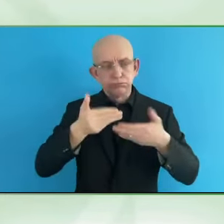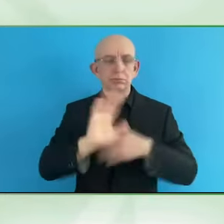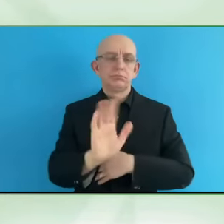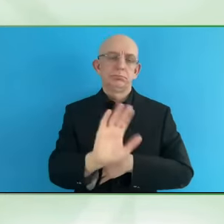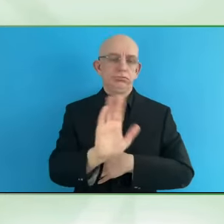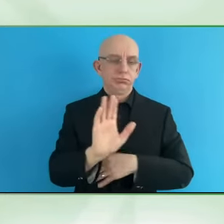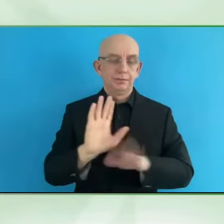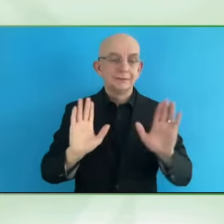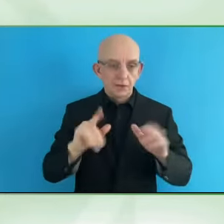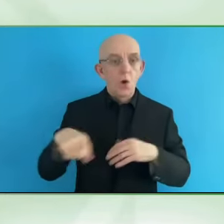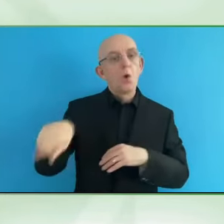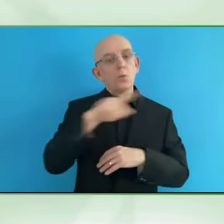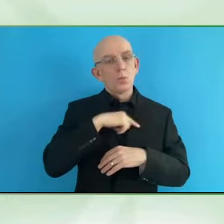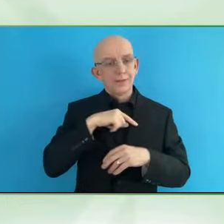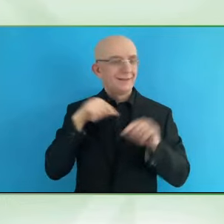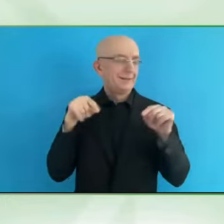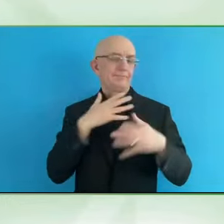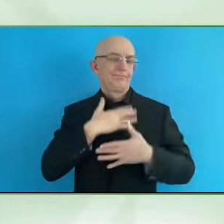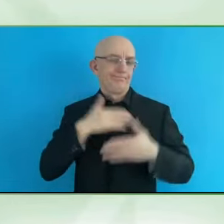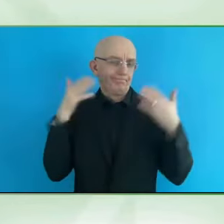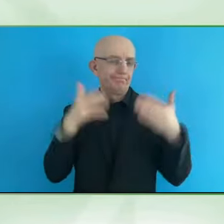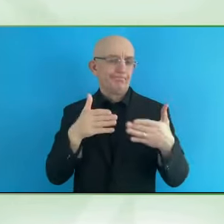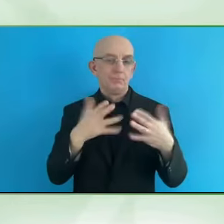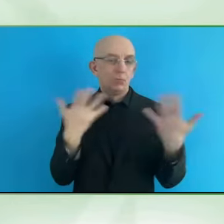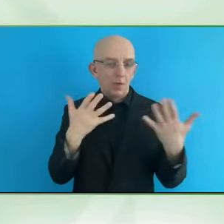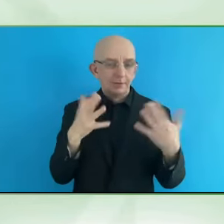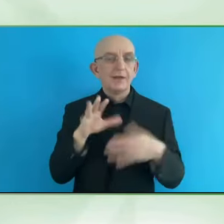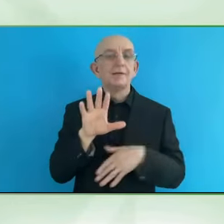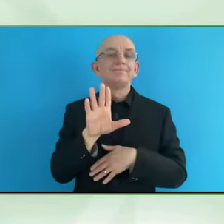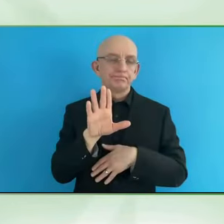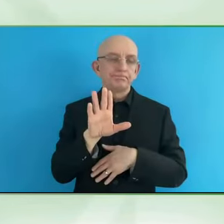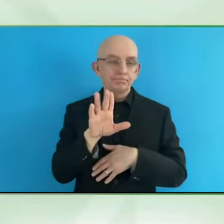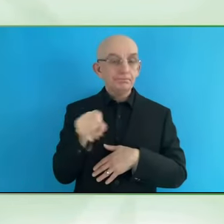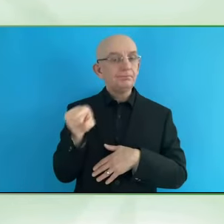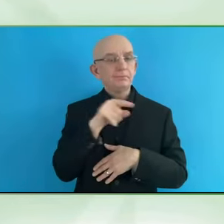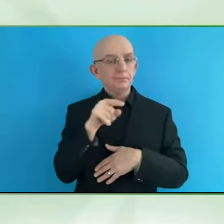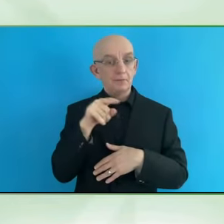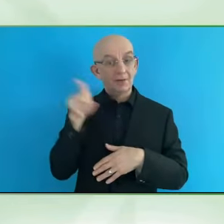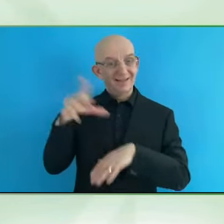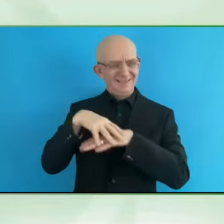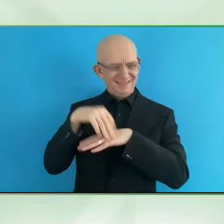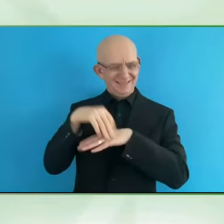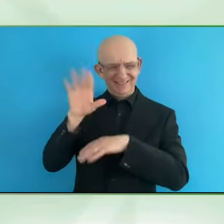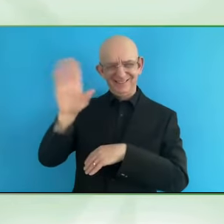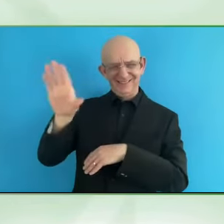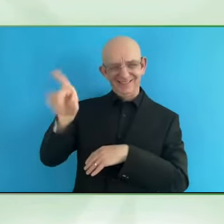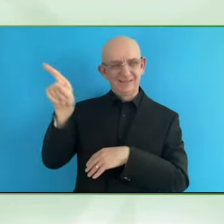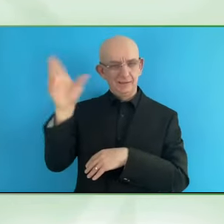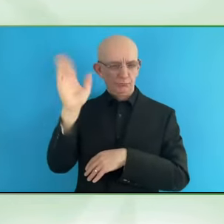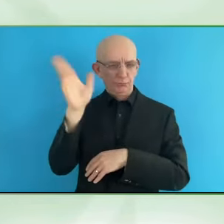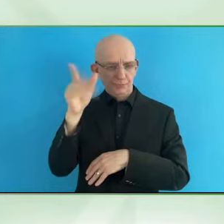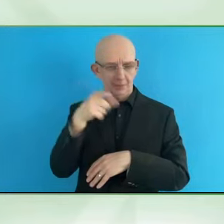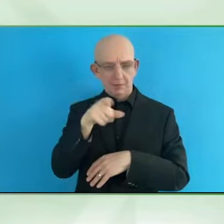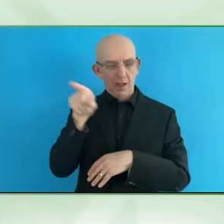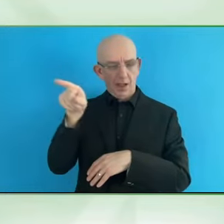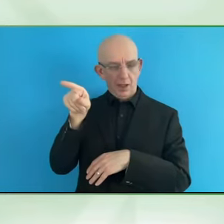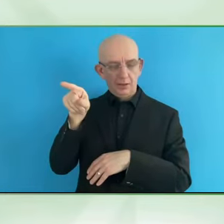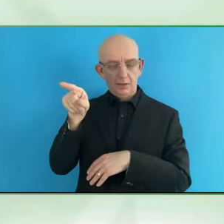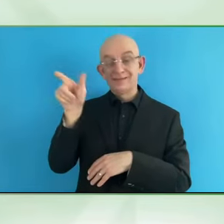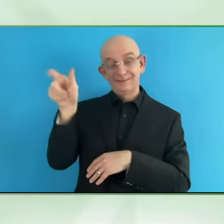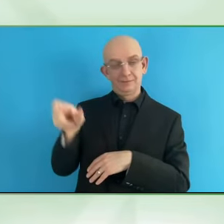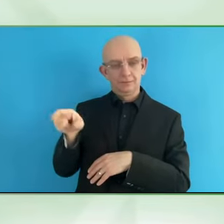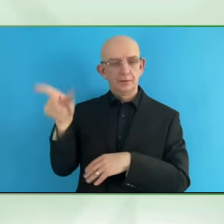text in the law is, but how it's actually being put into practice. How is it funded? How is